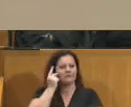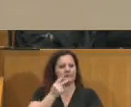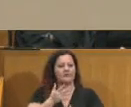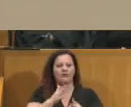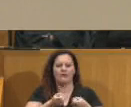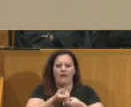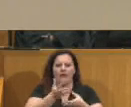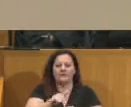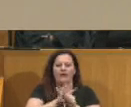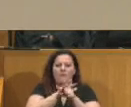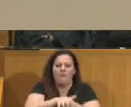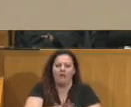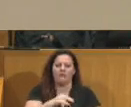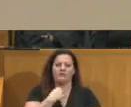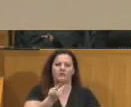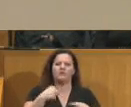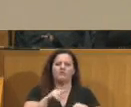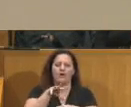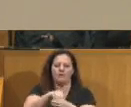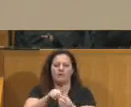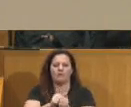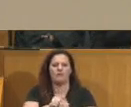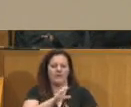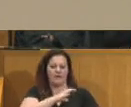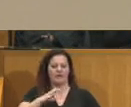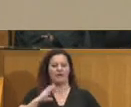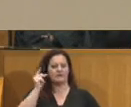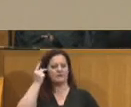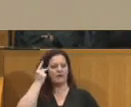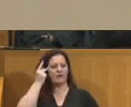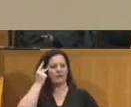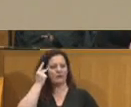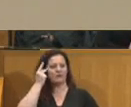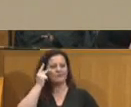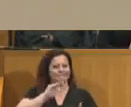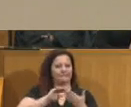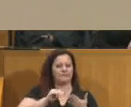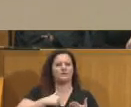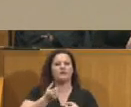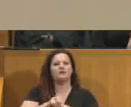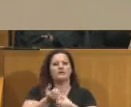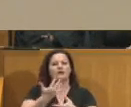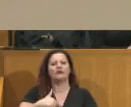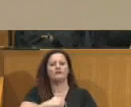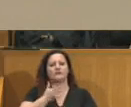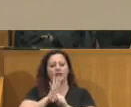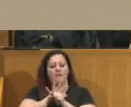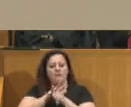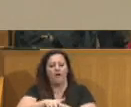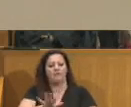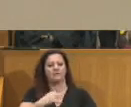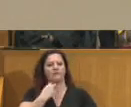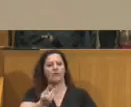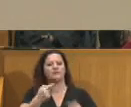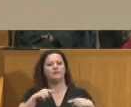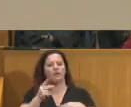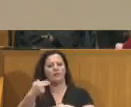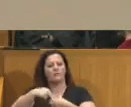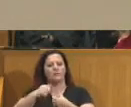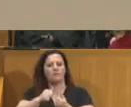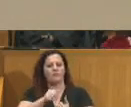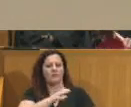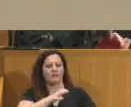Kwame Ture, formerly known as Stokely Carmichael, and Charles V. Hamilton was published. In this book,